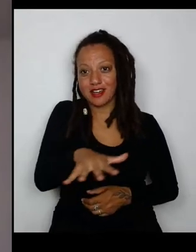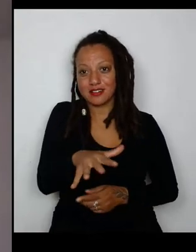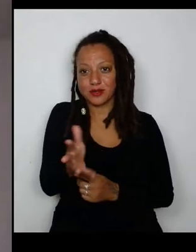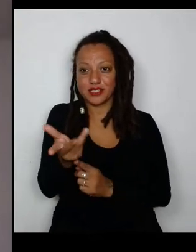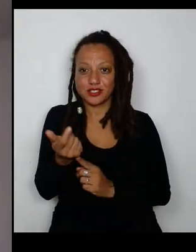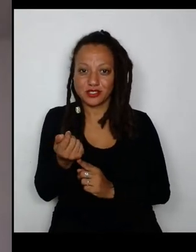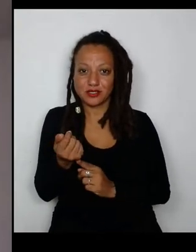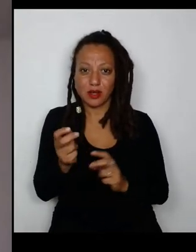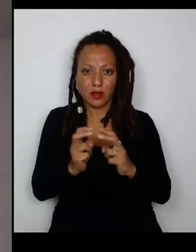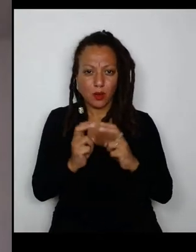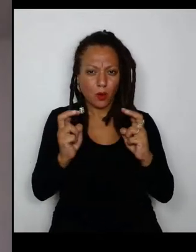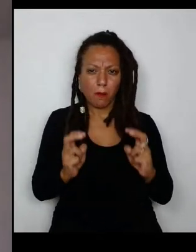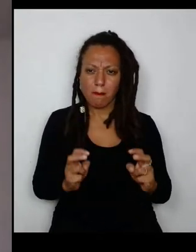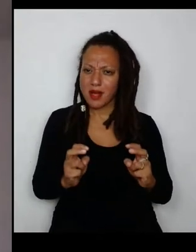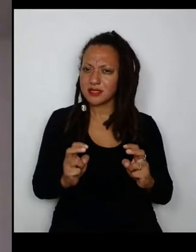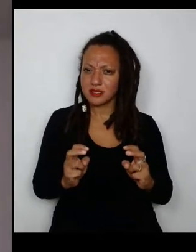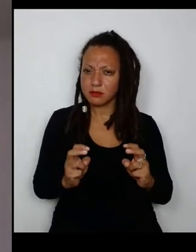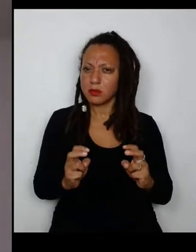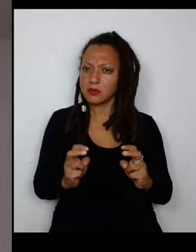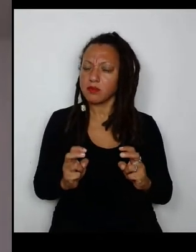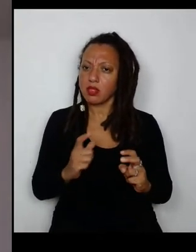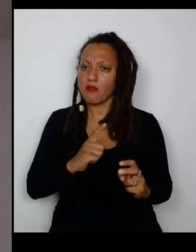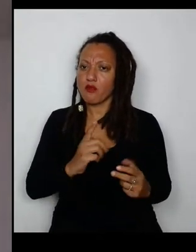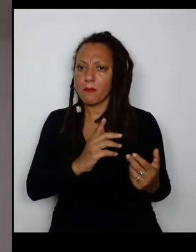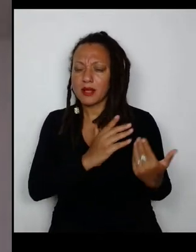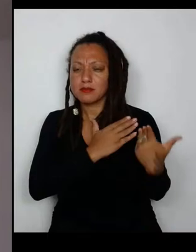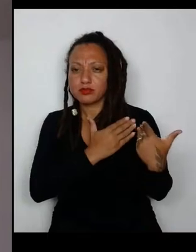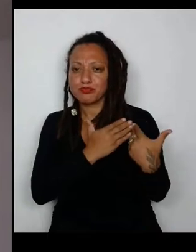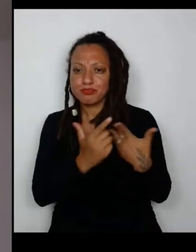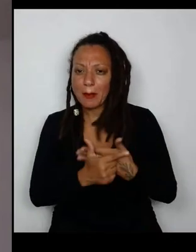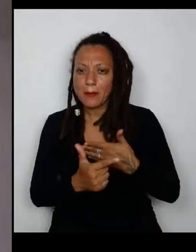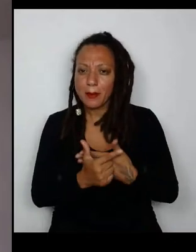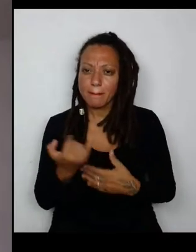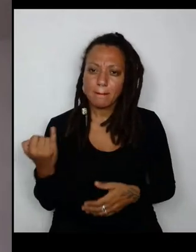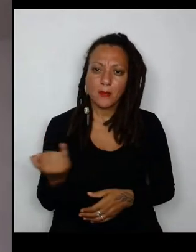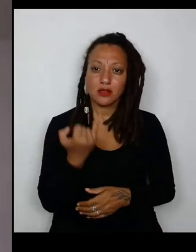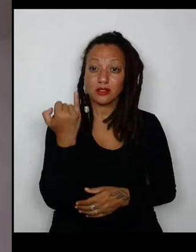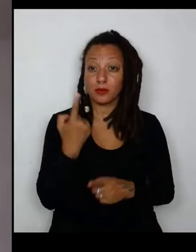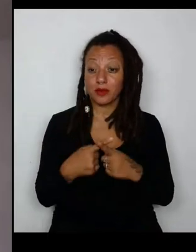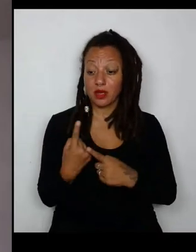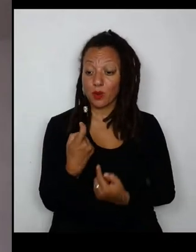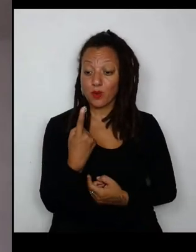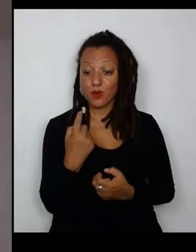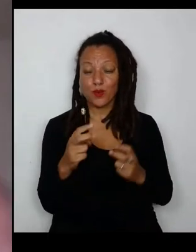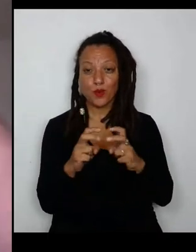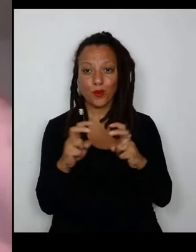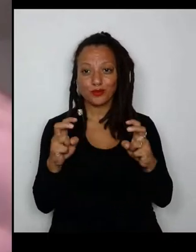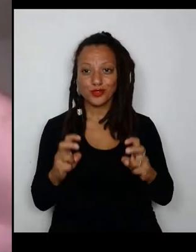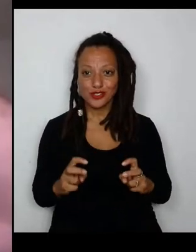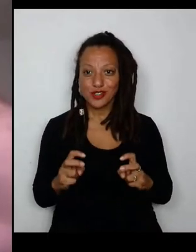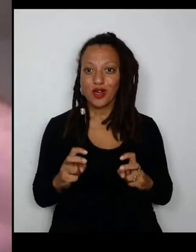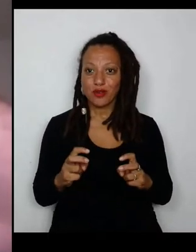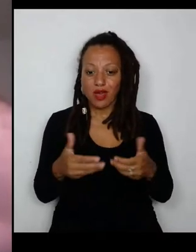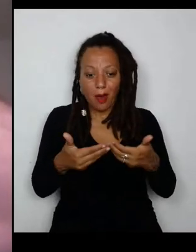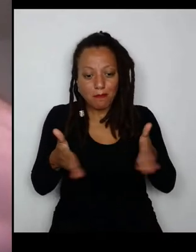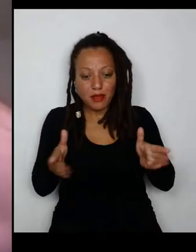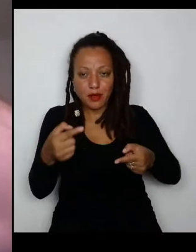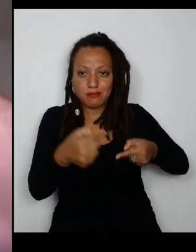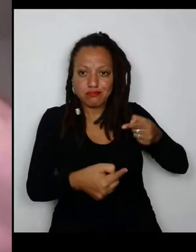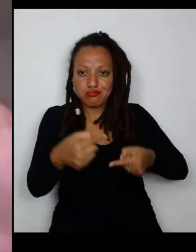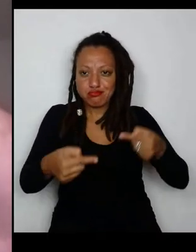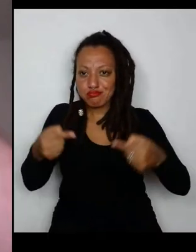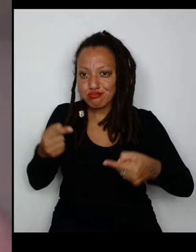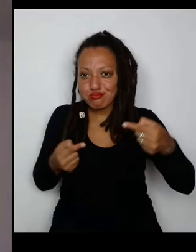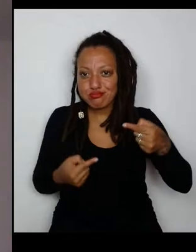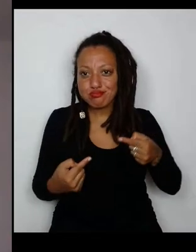other artists and of course mass plays a critical role here because it was the only museum at the time that was acquiring those